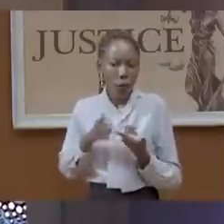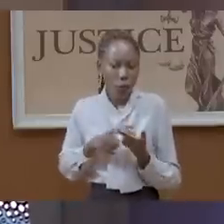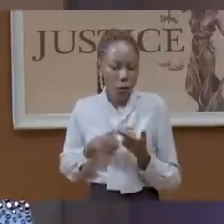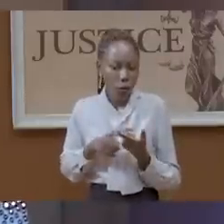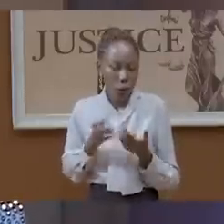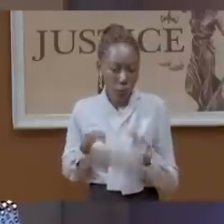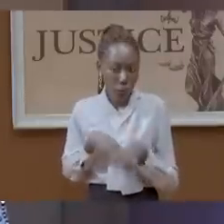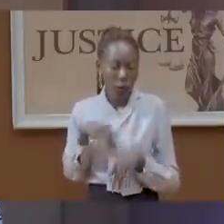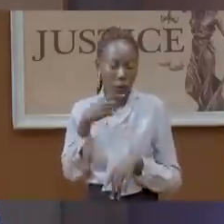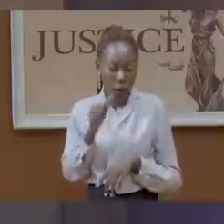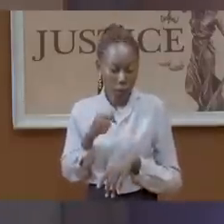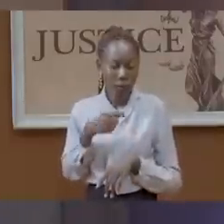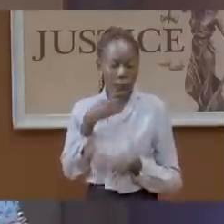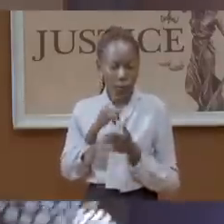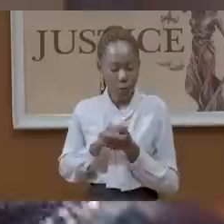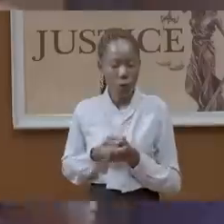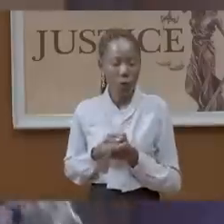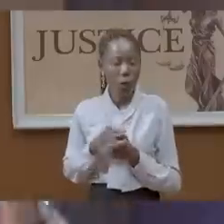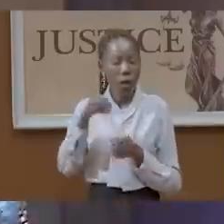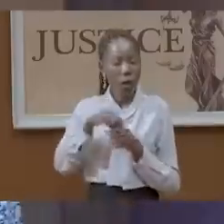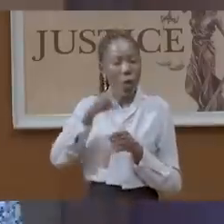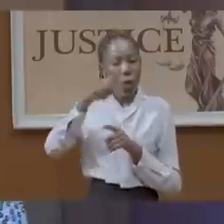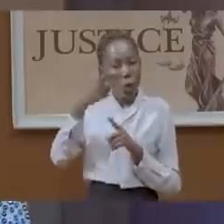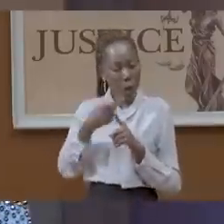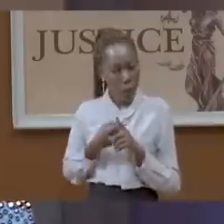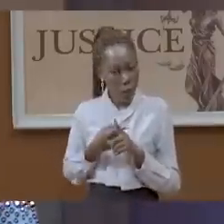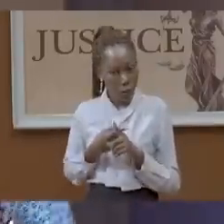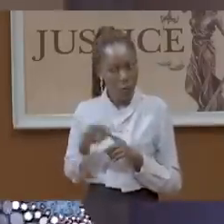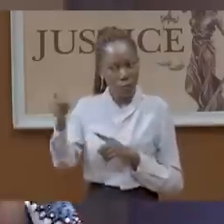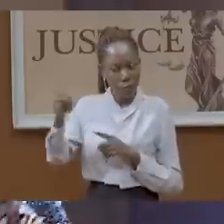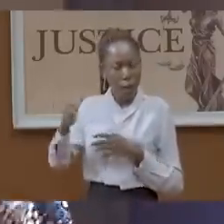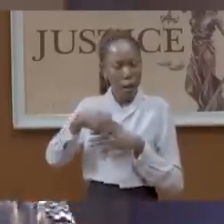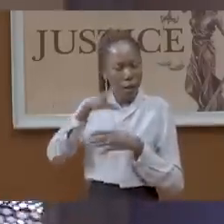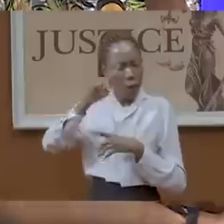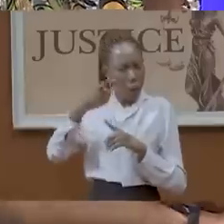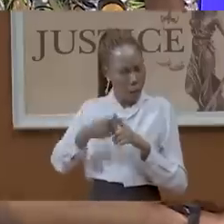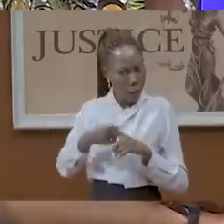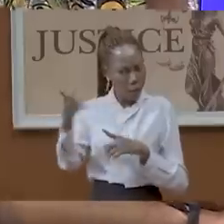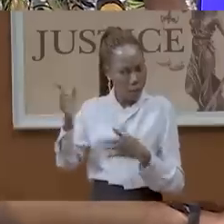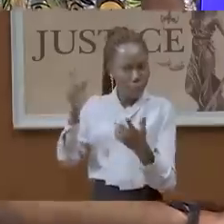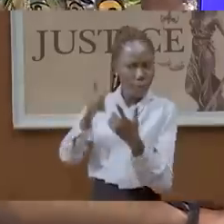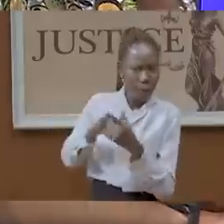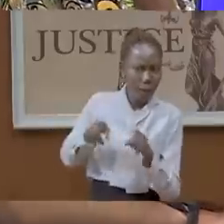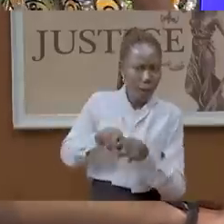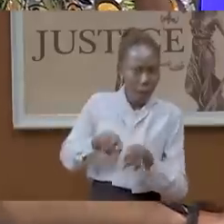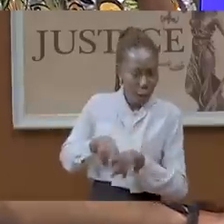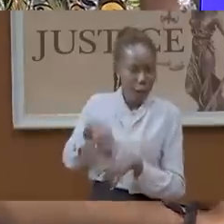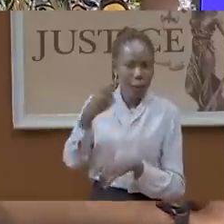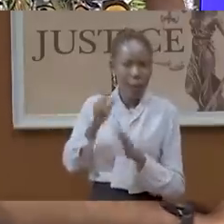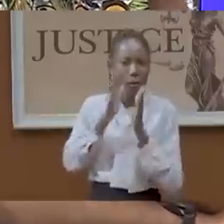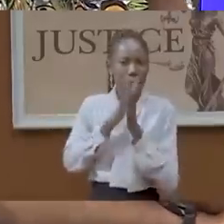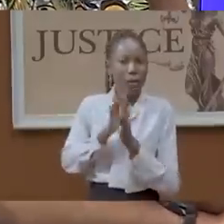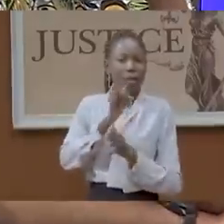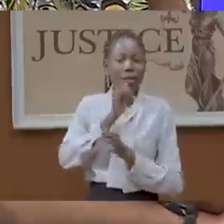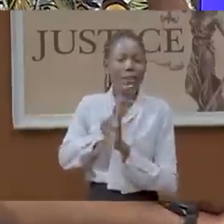He prayed for her. And he said, in 1 month. So all these things put together, and I came too, as if I was a prayer answered. So when she took